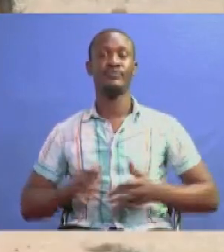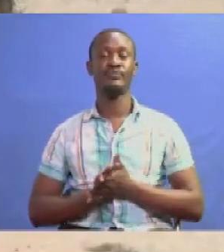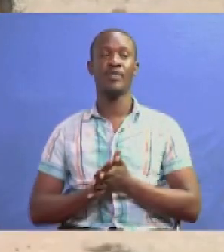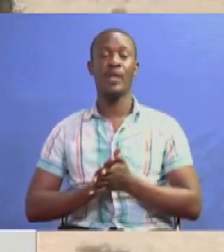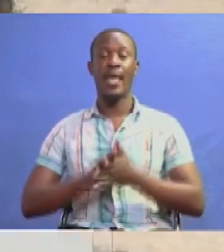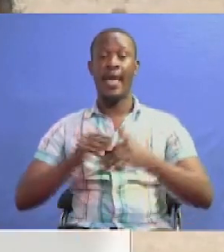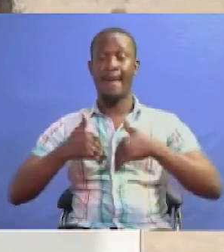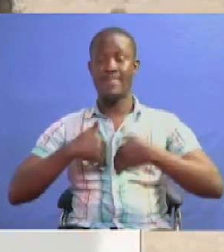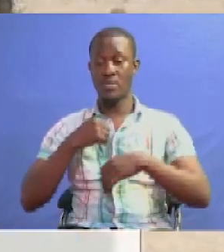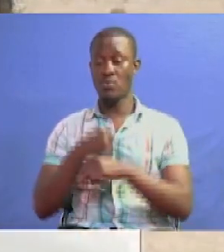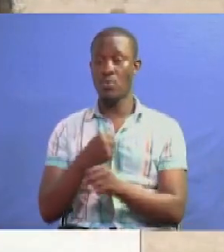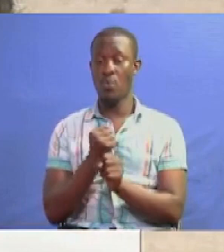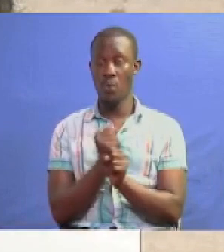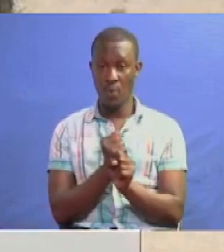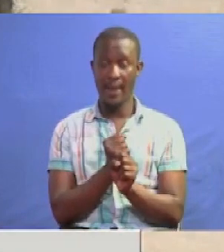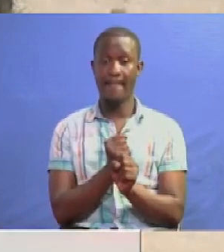been working